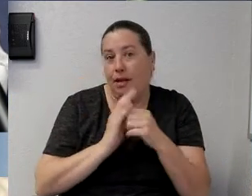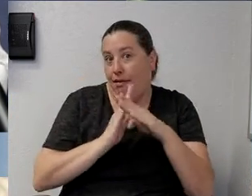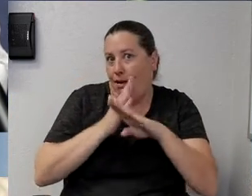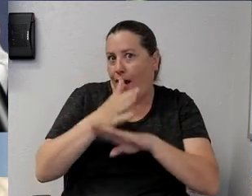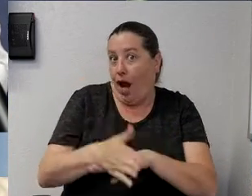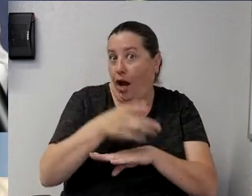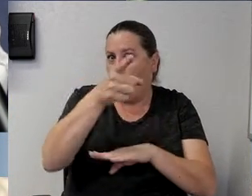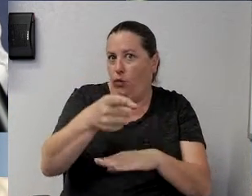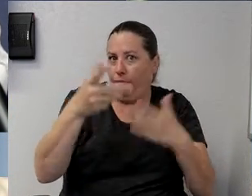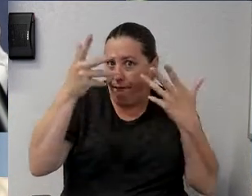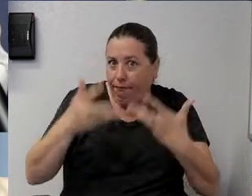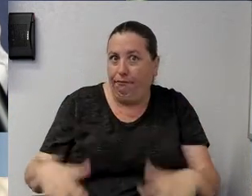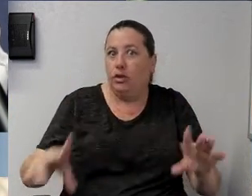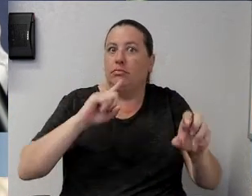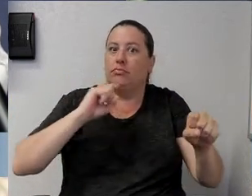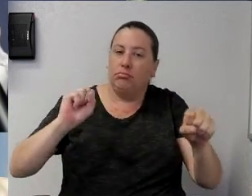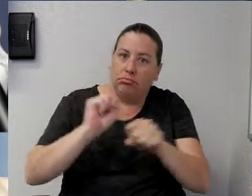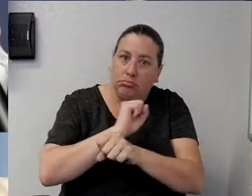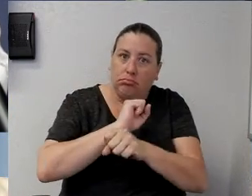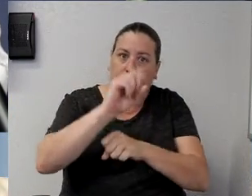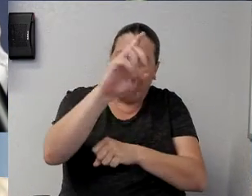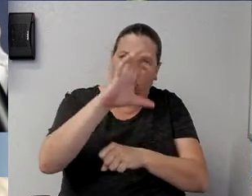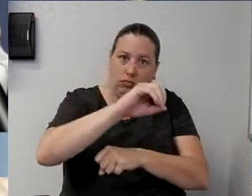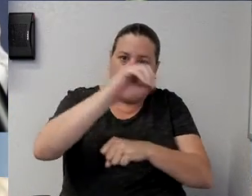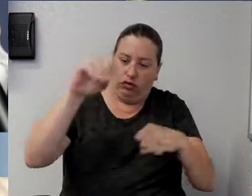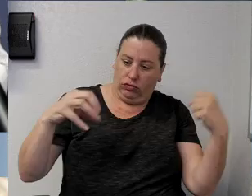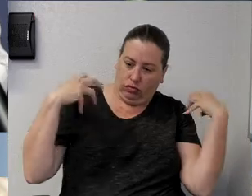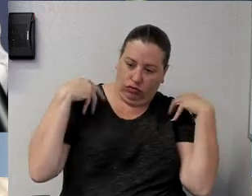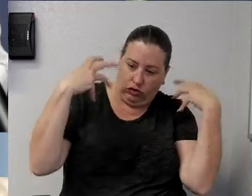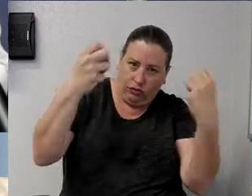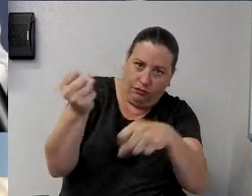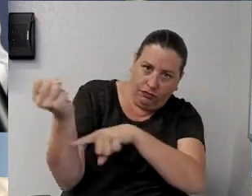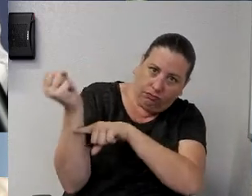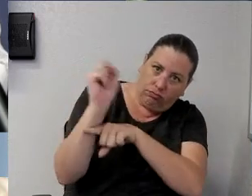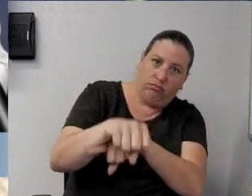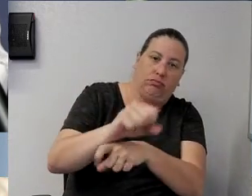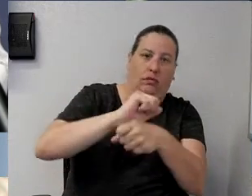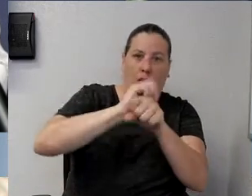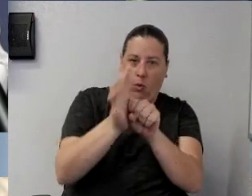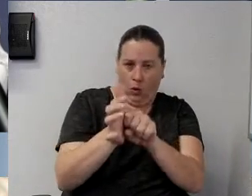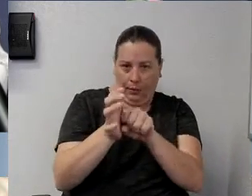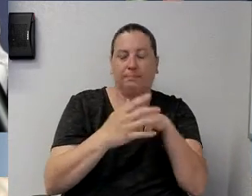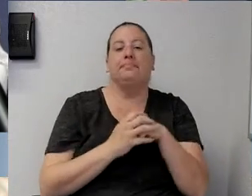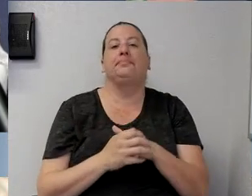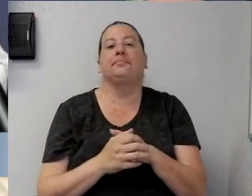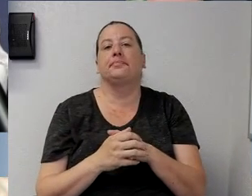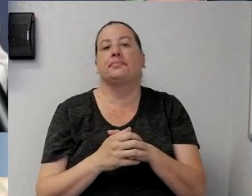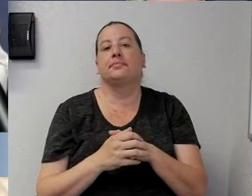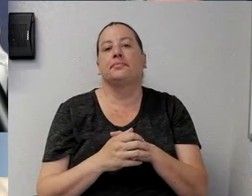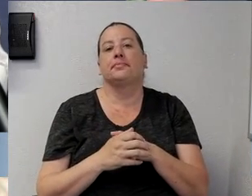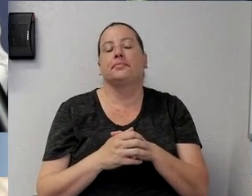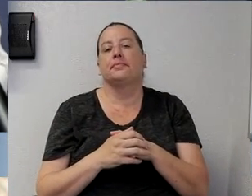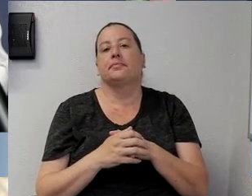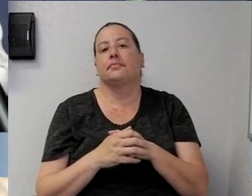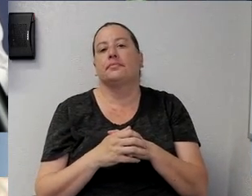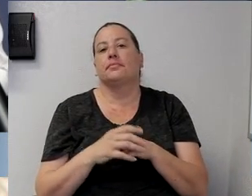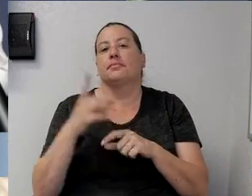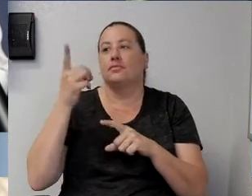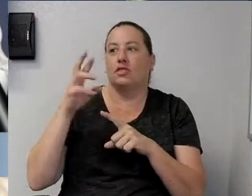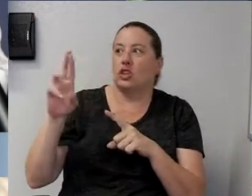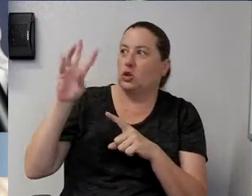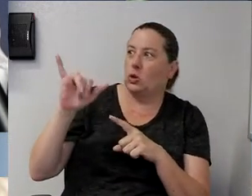after you've successfully defeated the virus. So I know Dr. Wynn's on this call, and